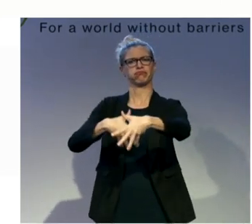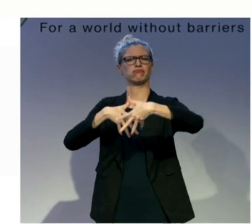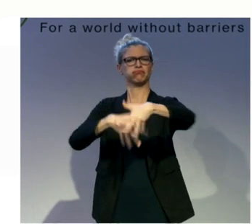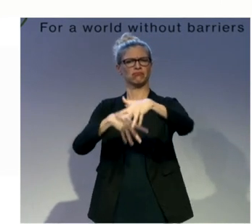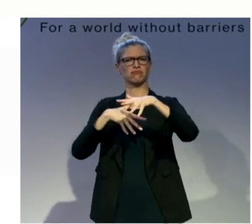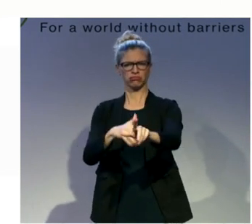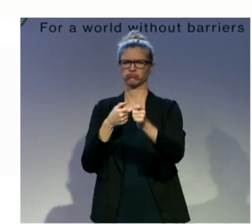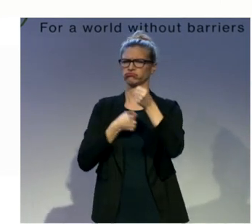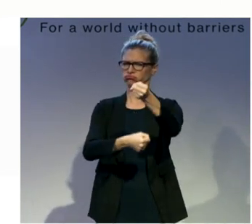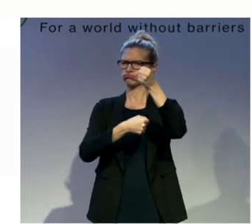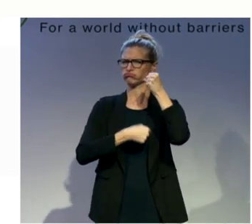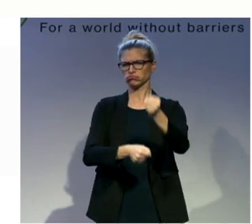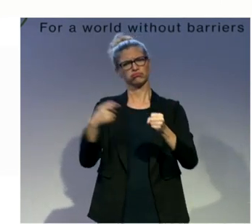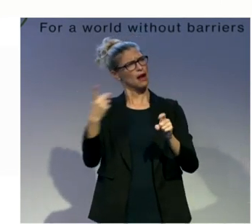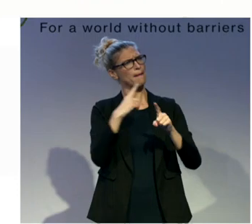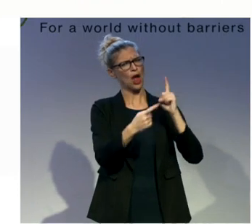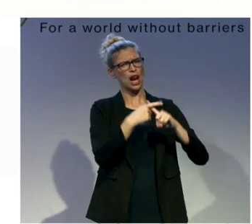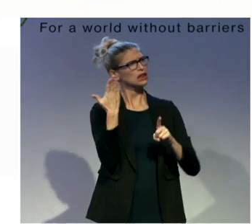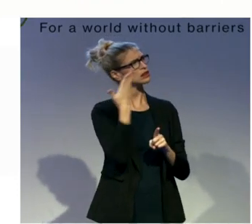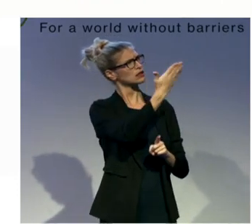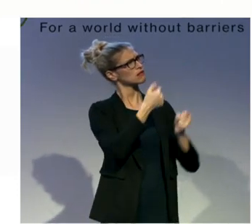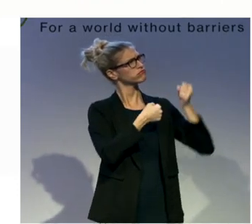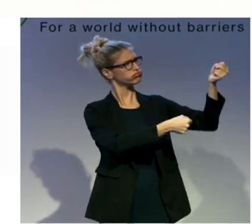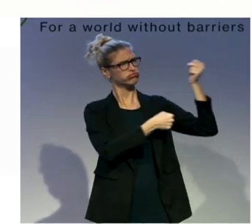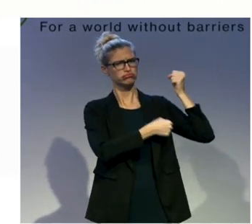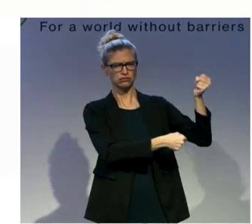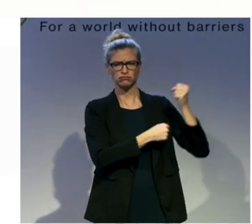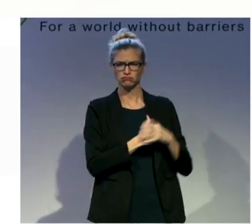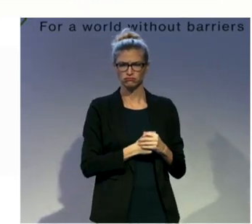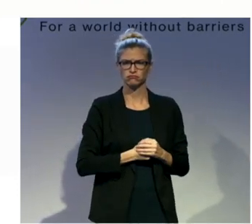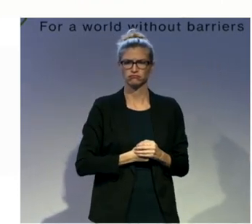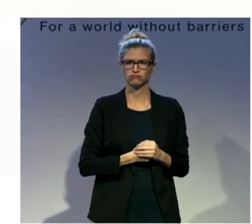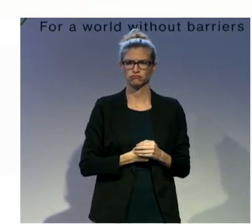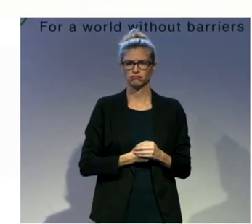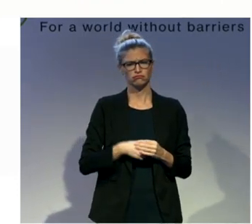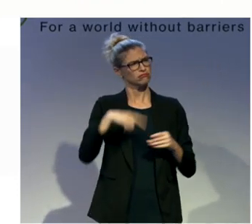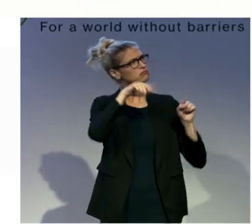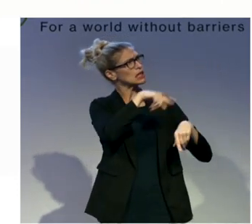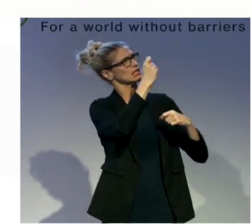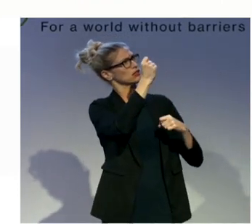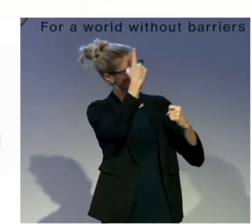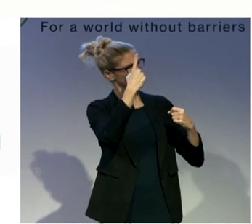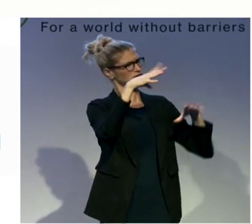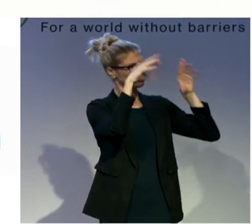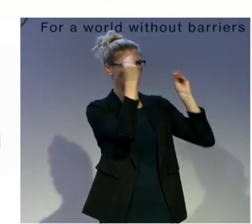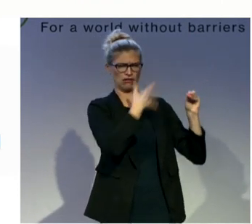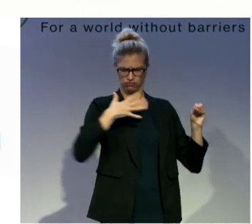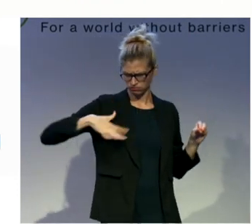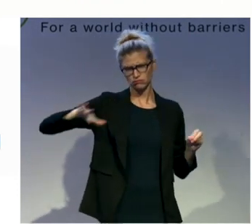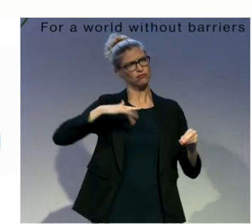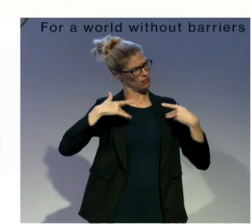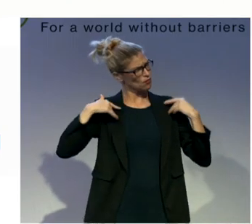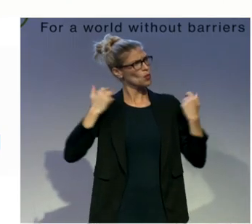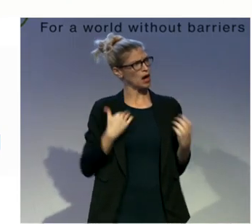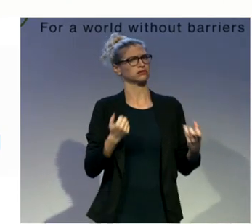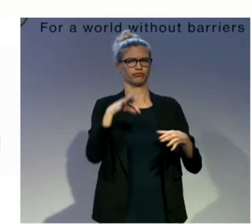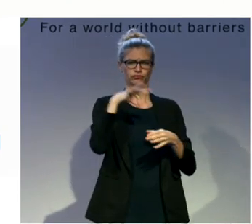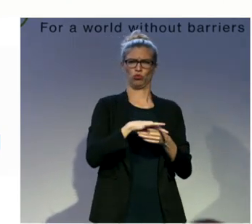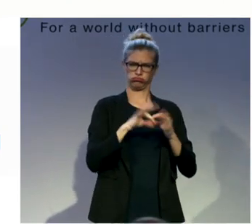reviewing the electoral process to easy to understand for all people. The organization members of Plena Inclusión